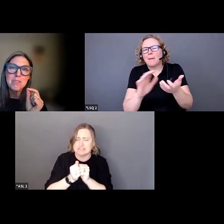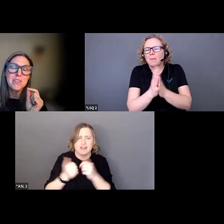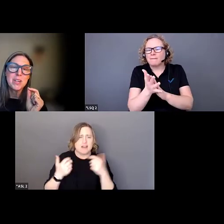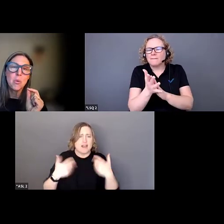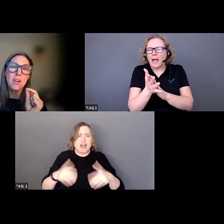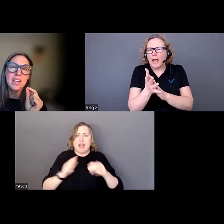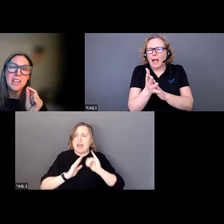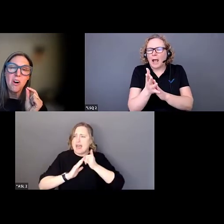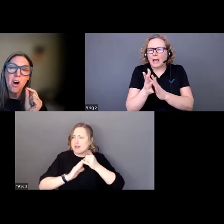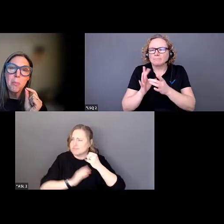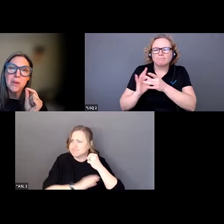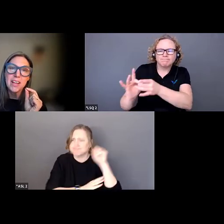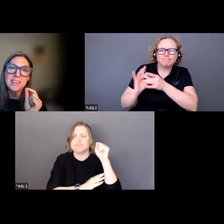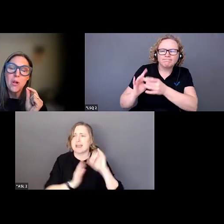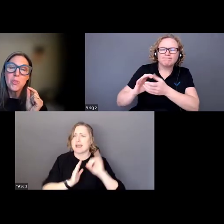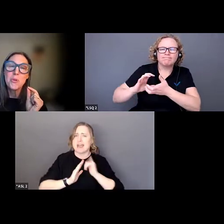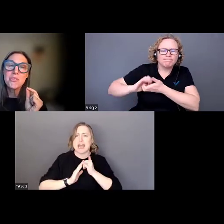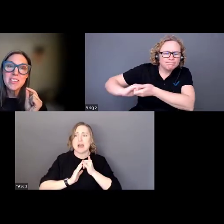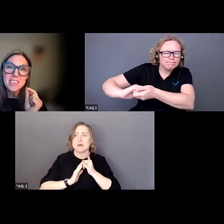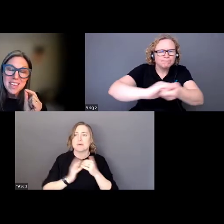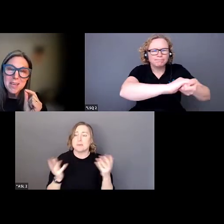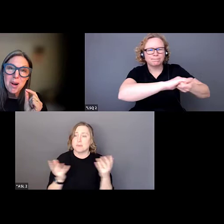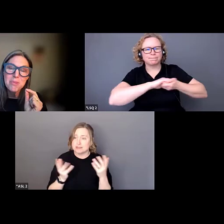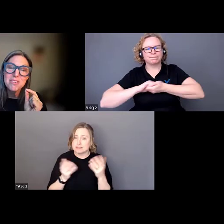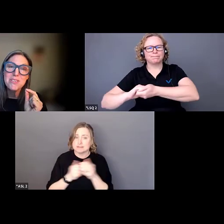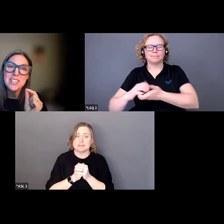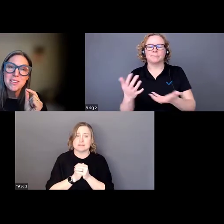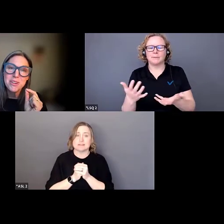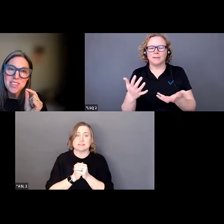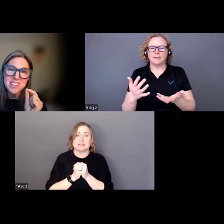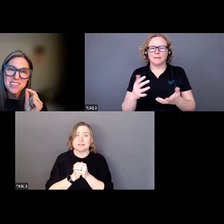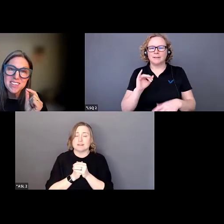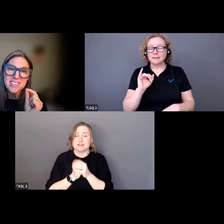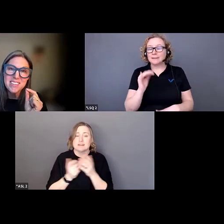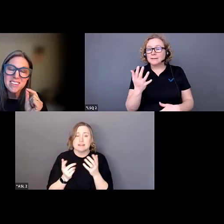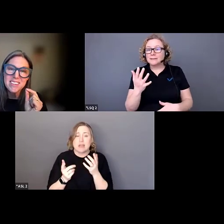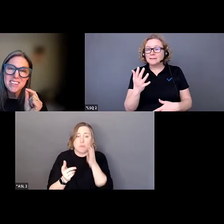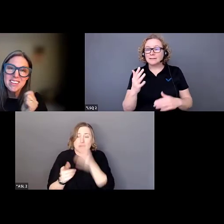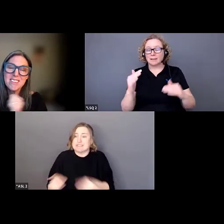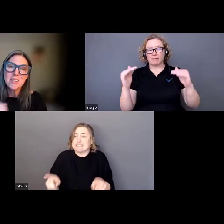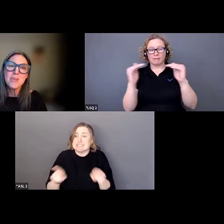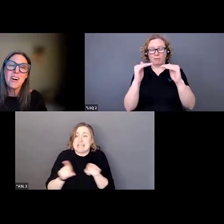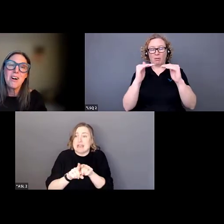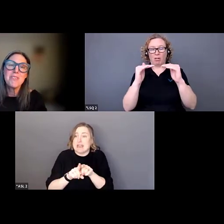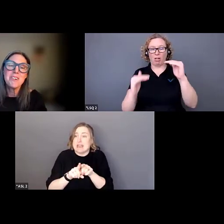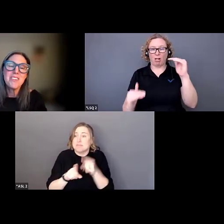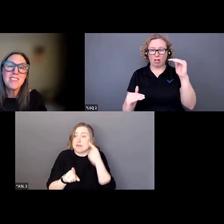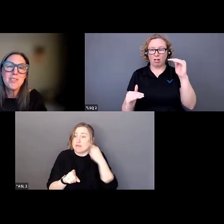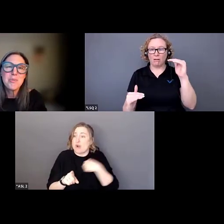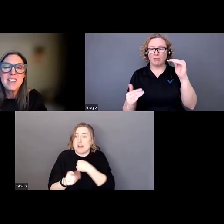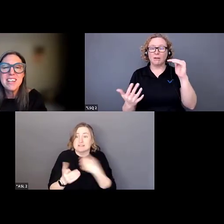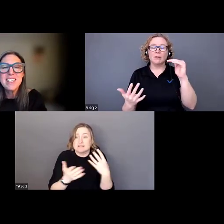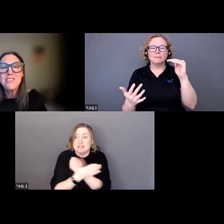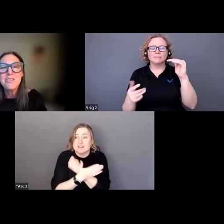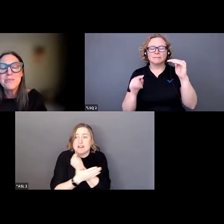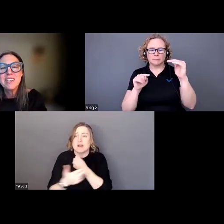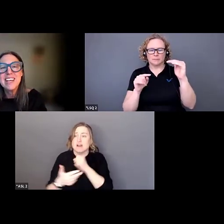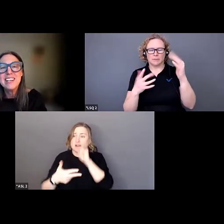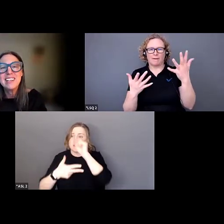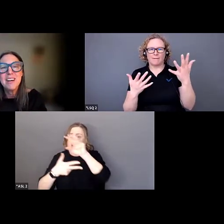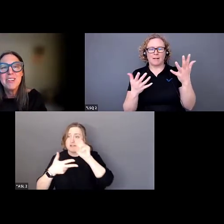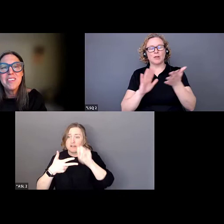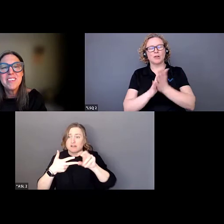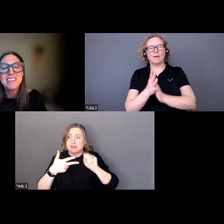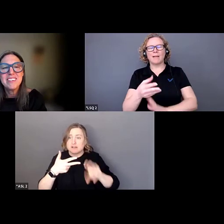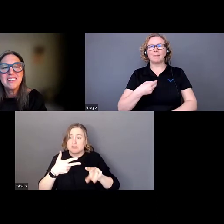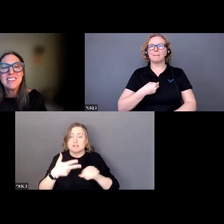these systems of inequality operate, those are the same opportunities for resistance. So we offered these three